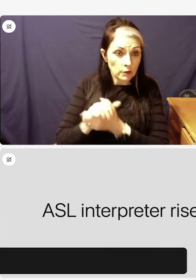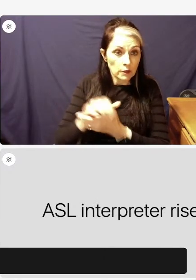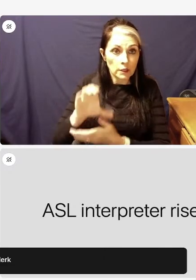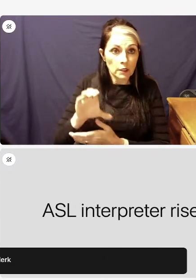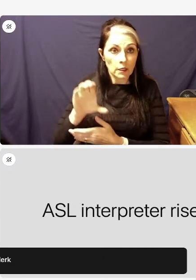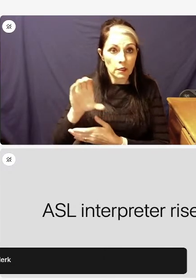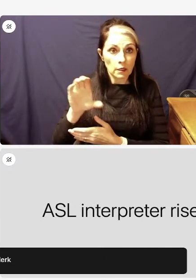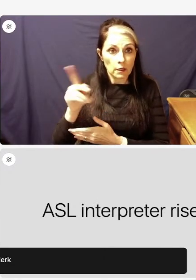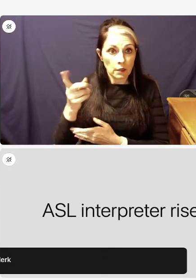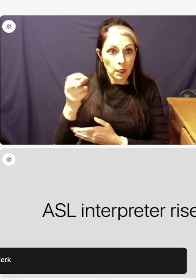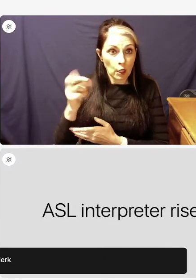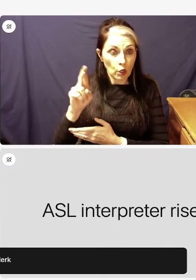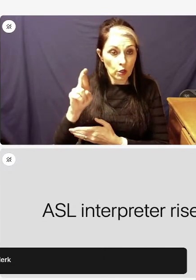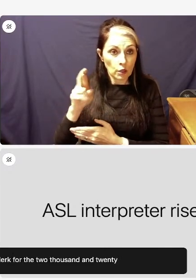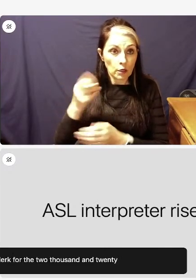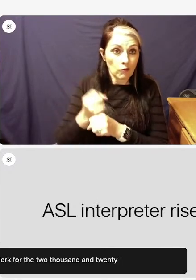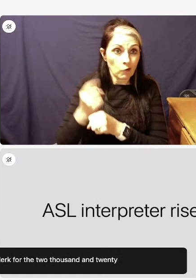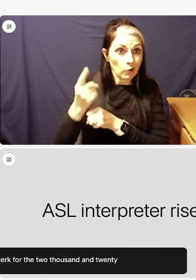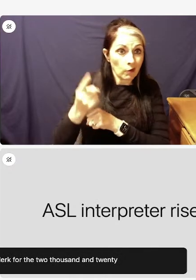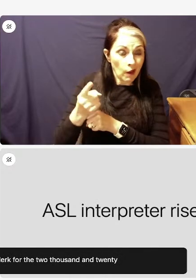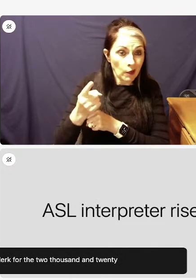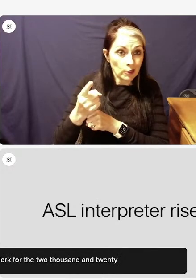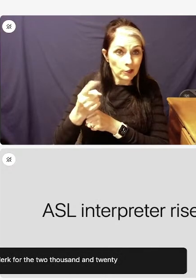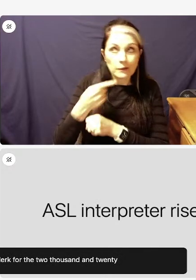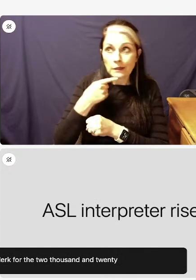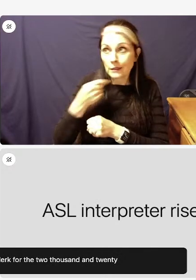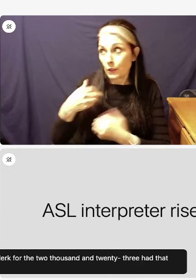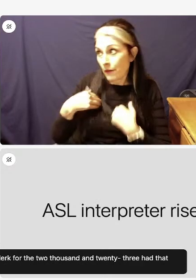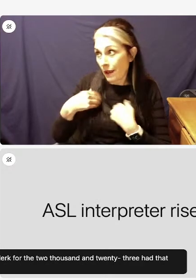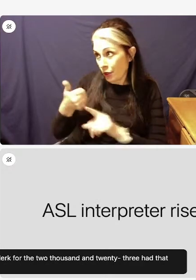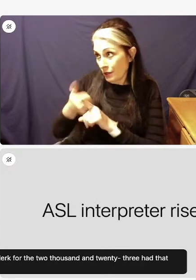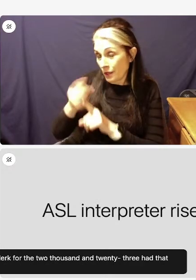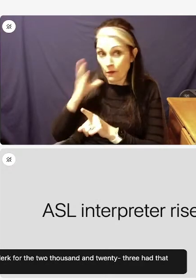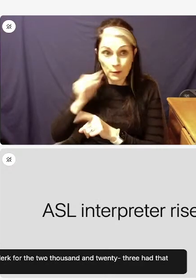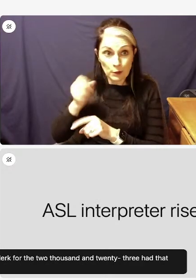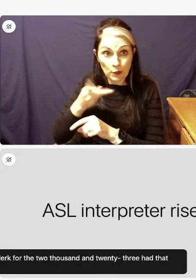2022 you you've had that a few times i imagine